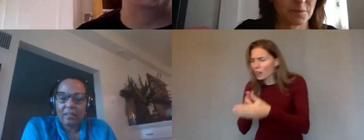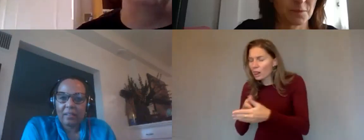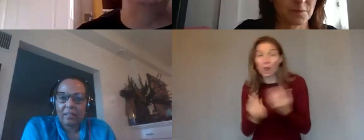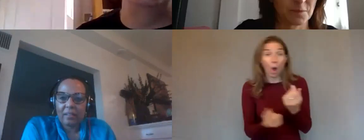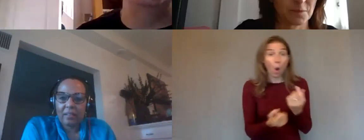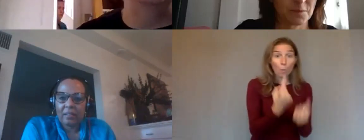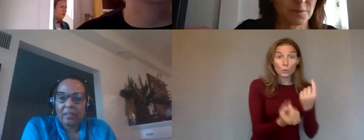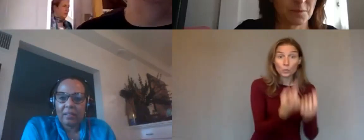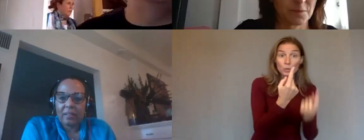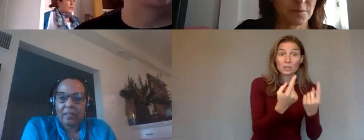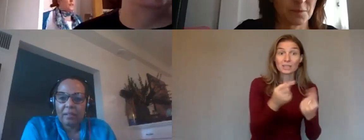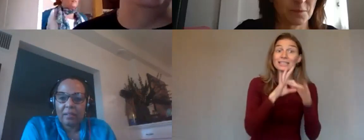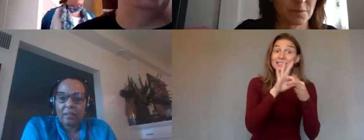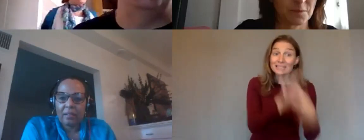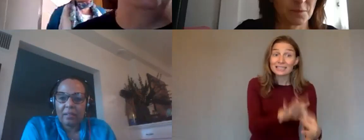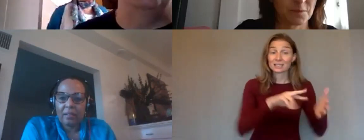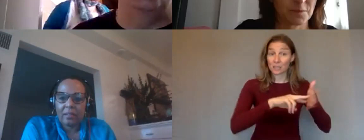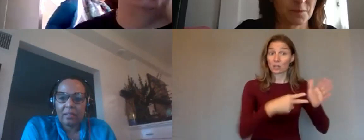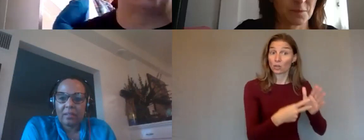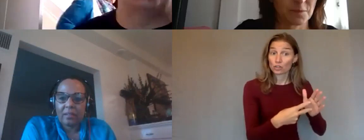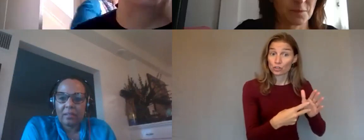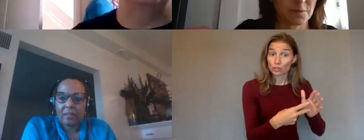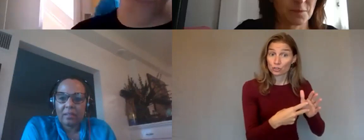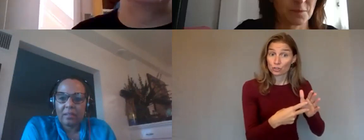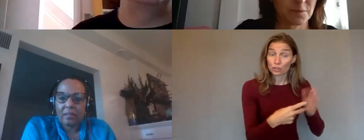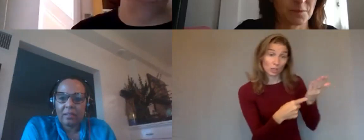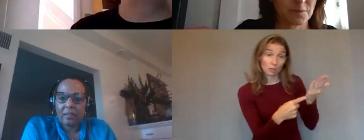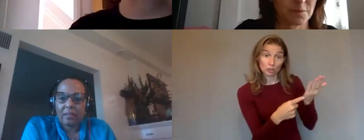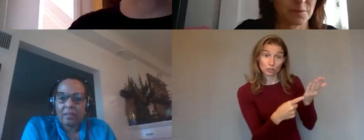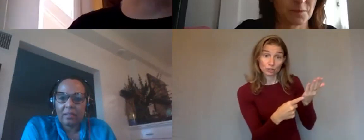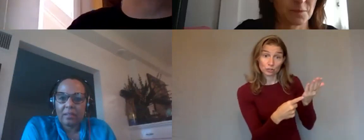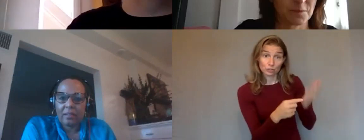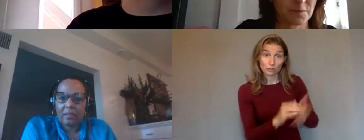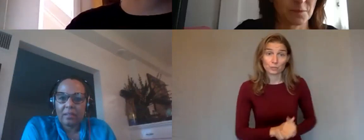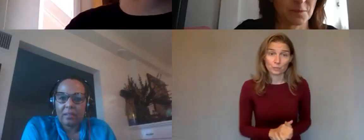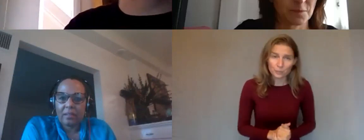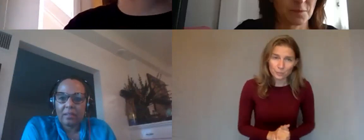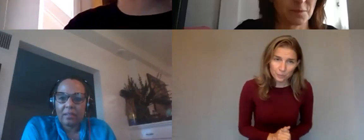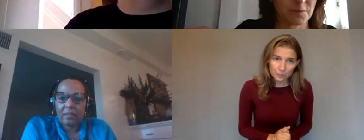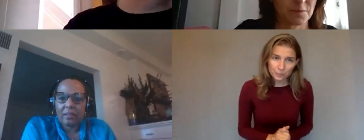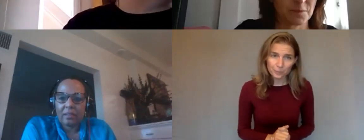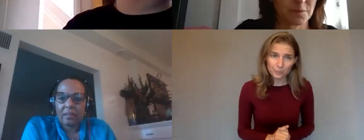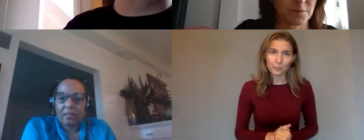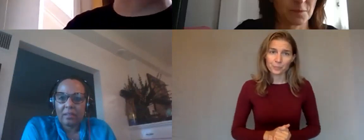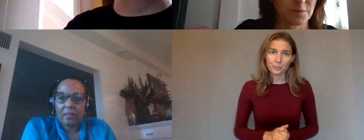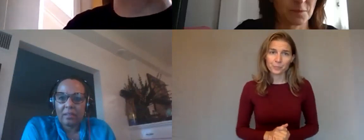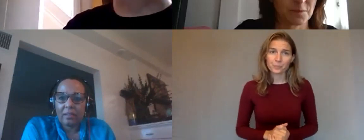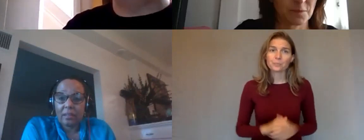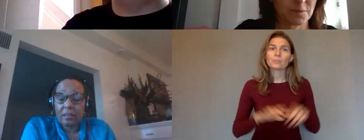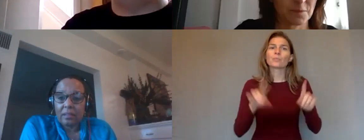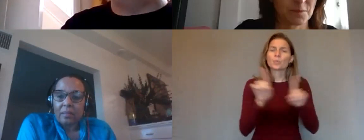around technology and where it's going, the kind of opportunities that people with disabilities today